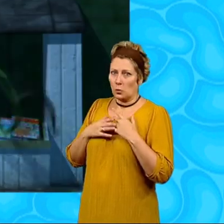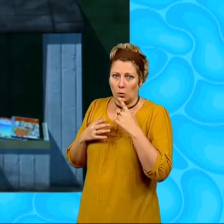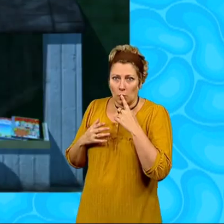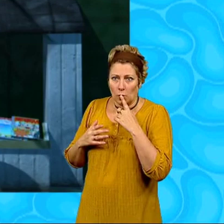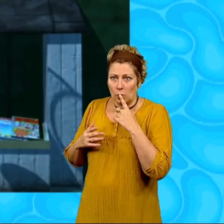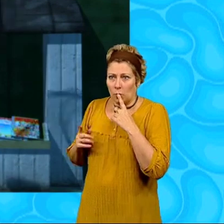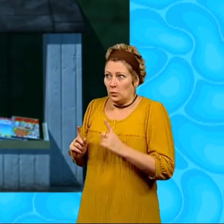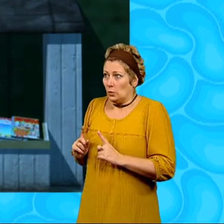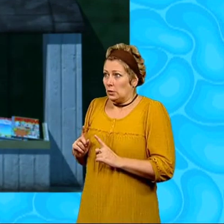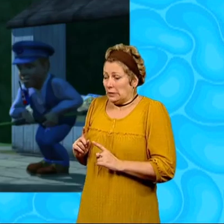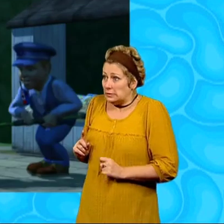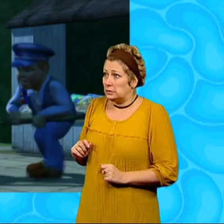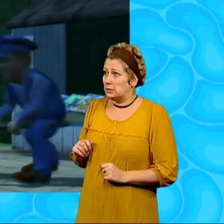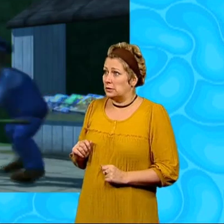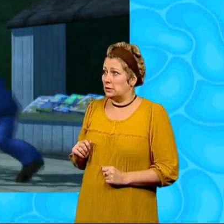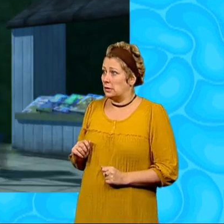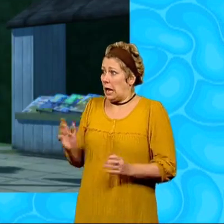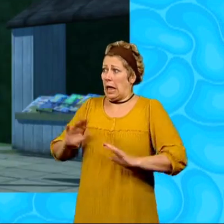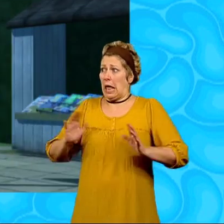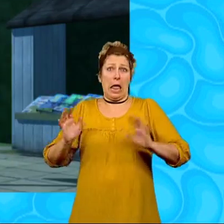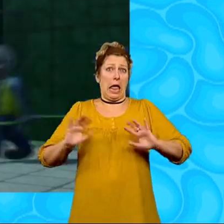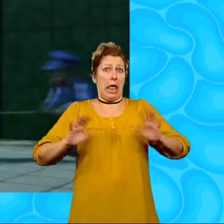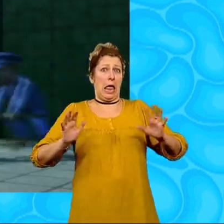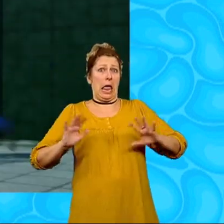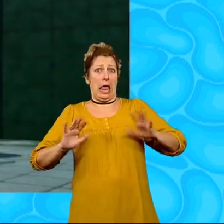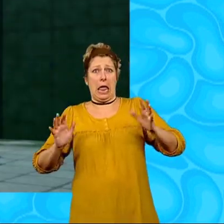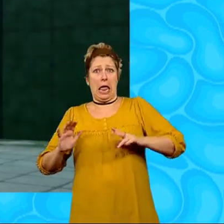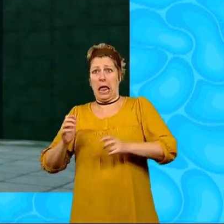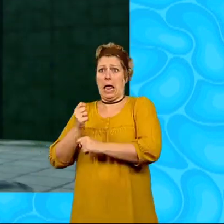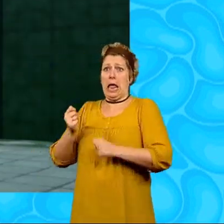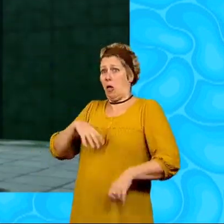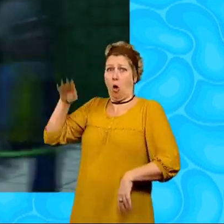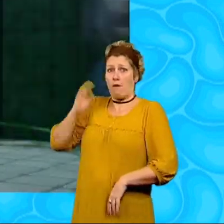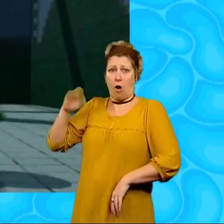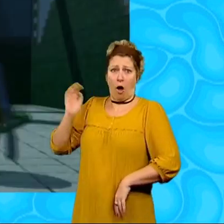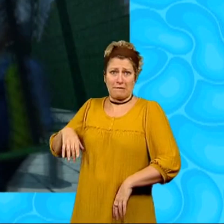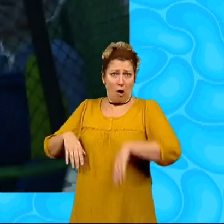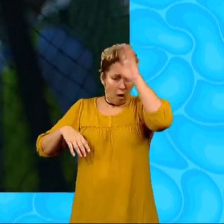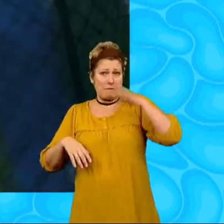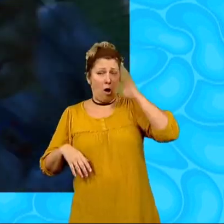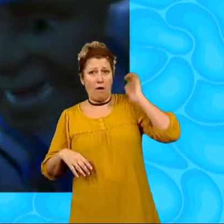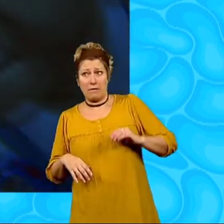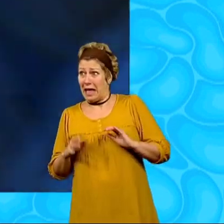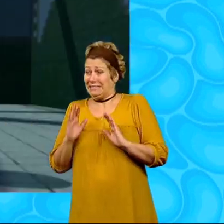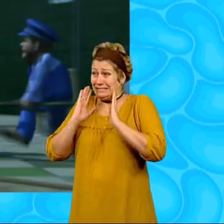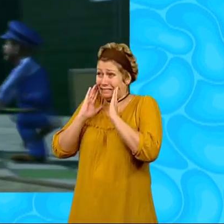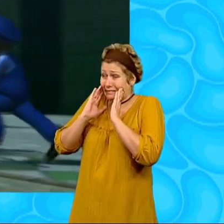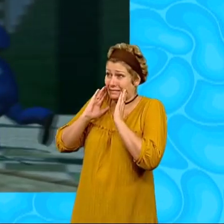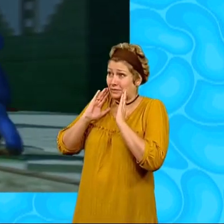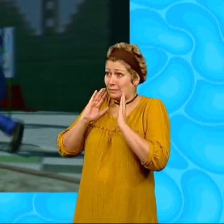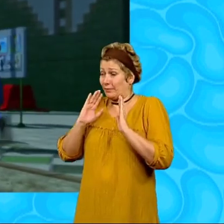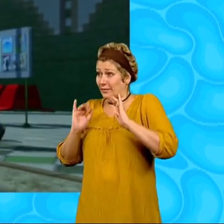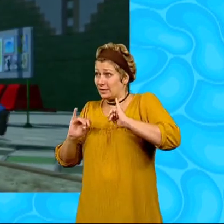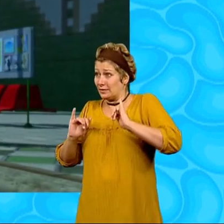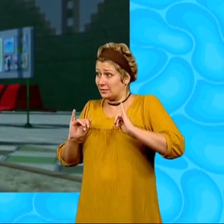Ah! Ah! Ah! Ah! Ah! Ah! on! Ah! Help! Help!